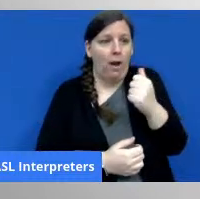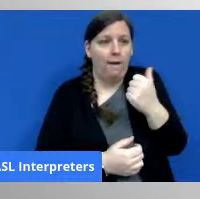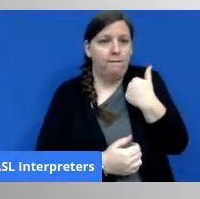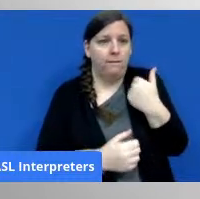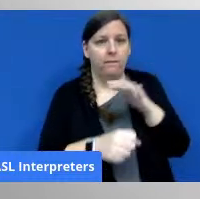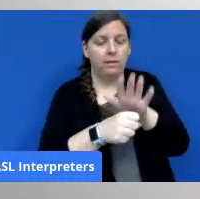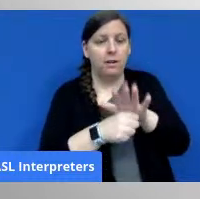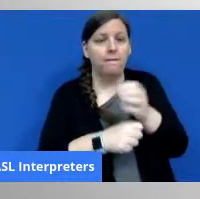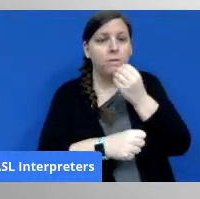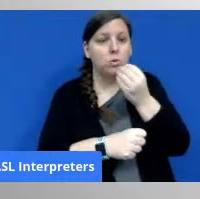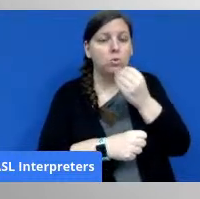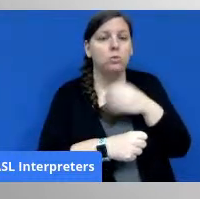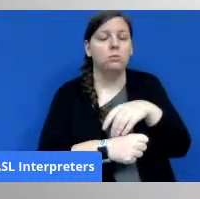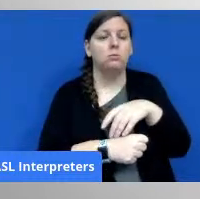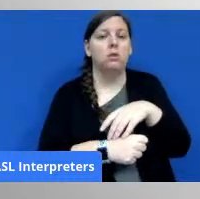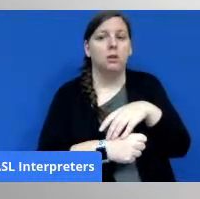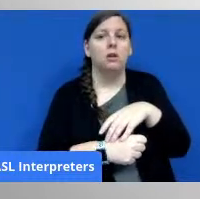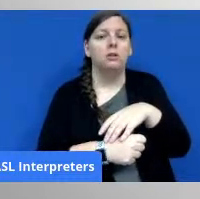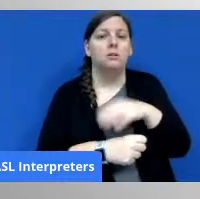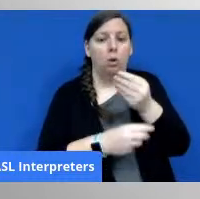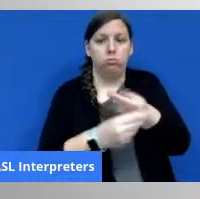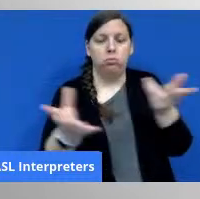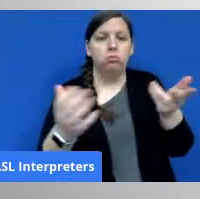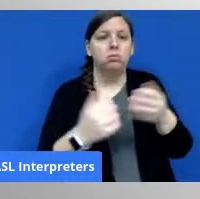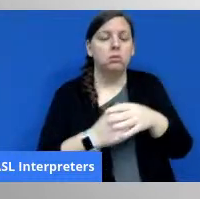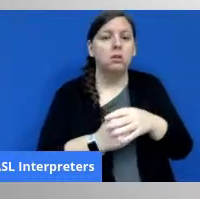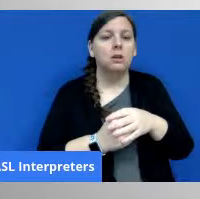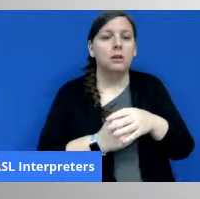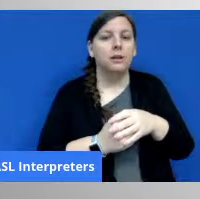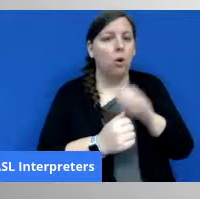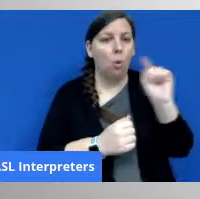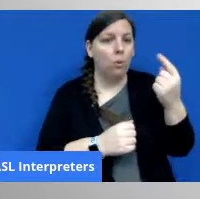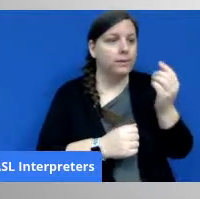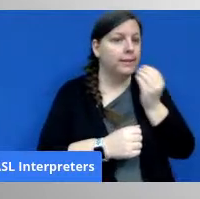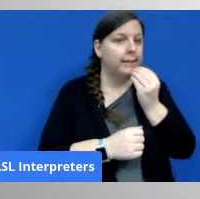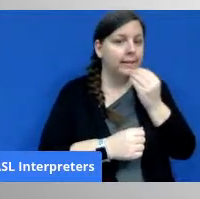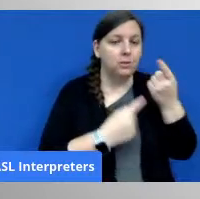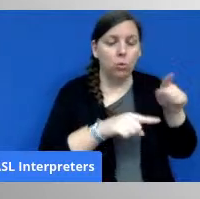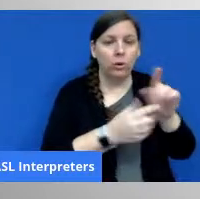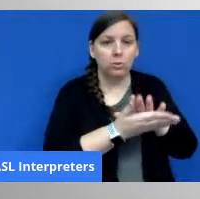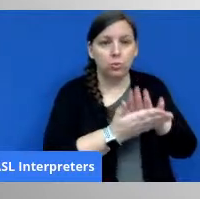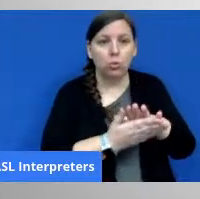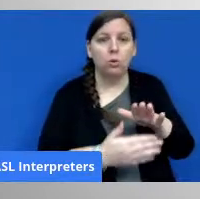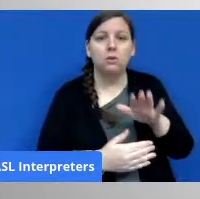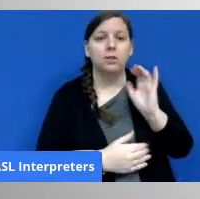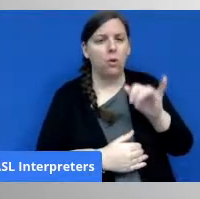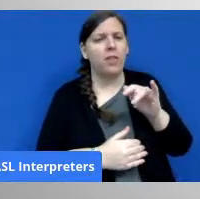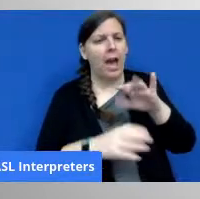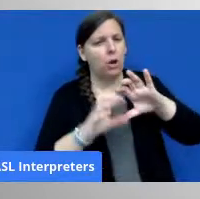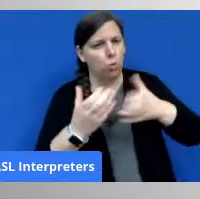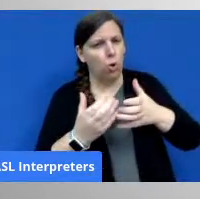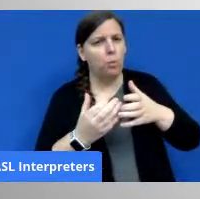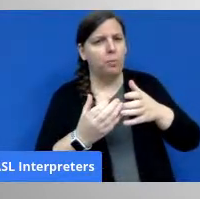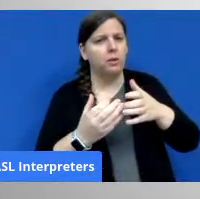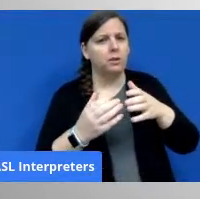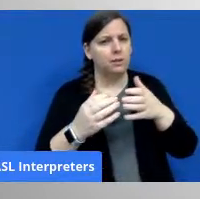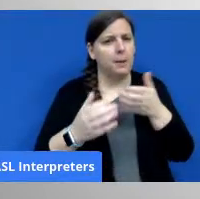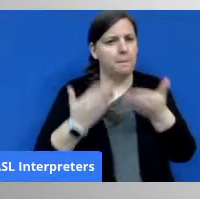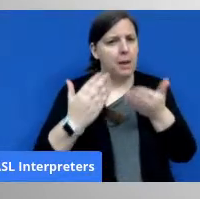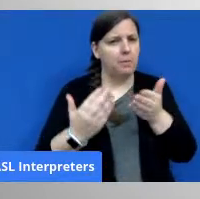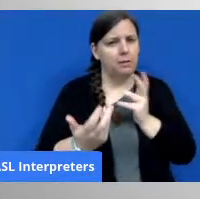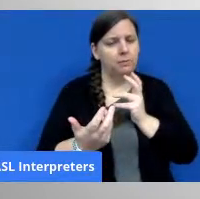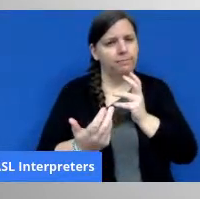can be seen as a group, youth who struggle with food insecurity. And also, I guess,